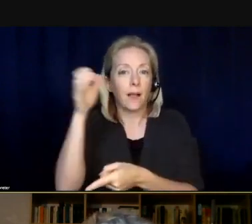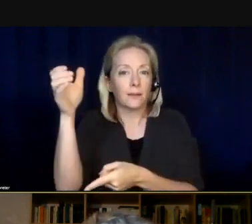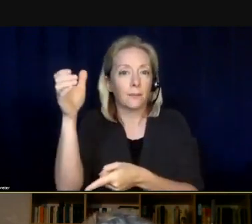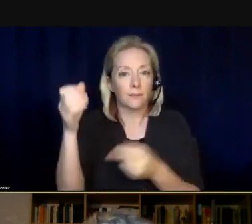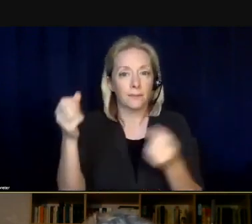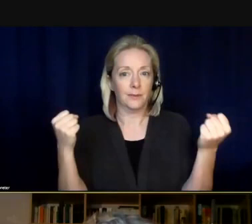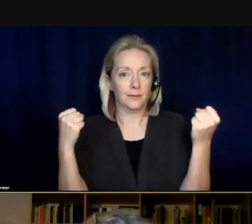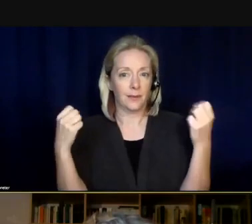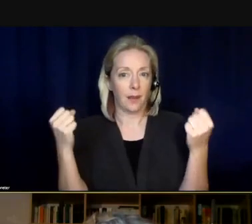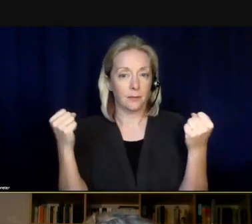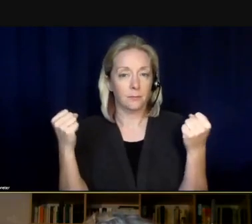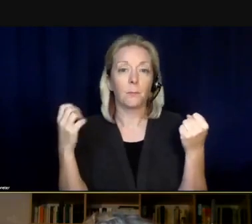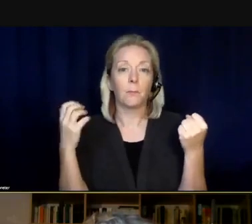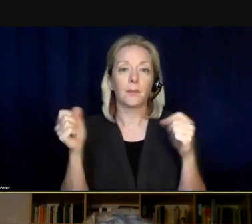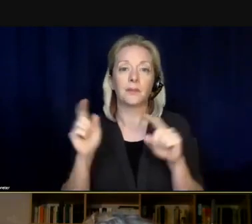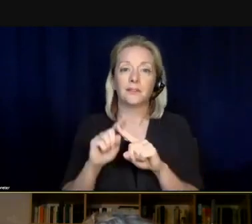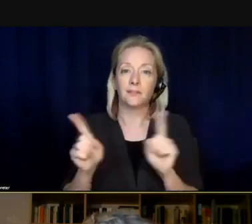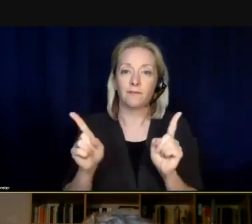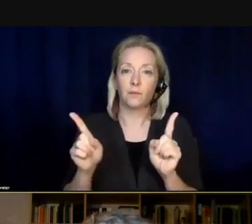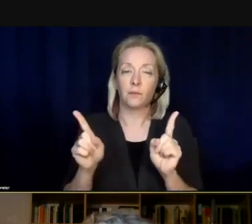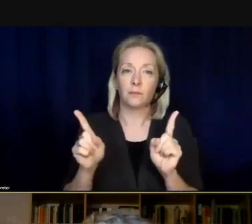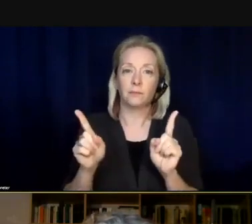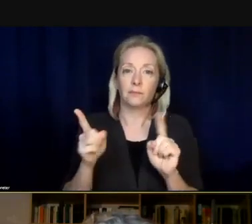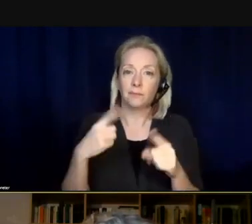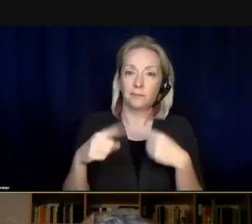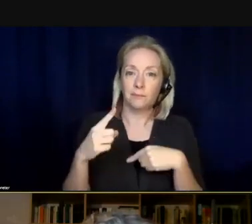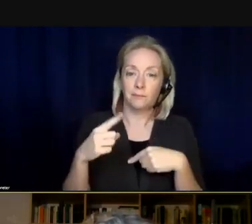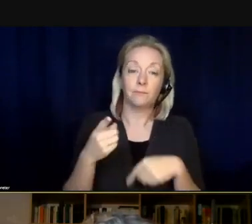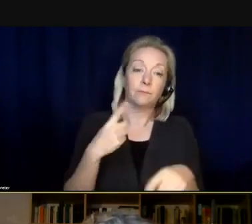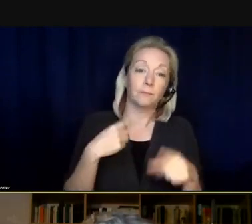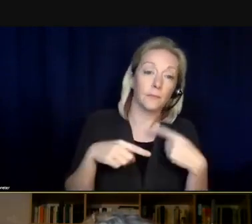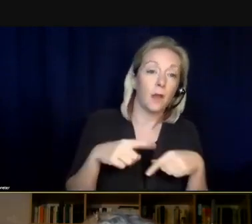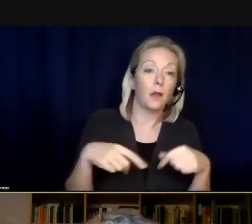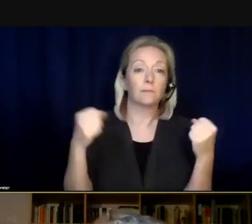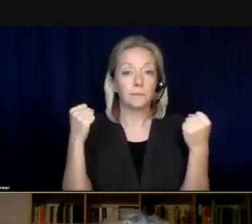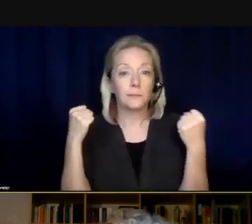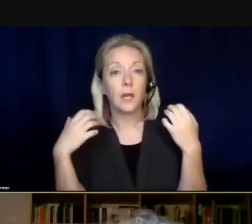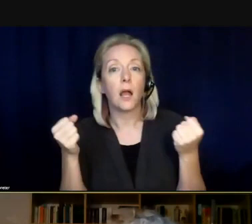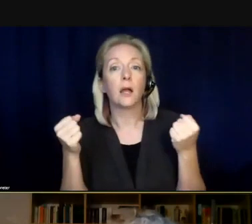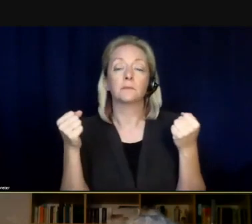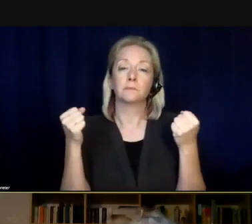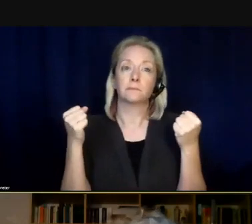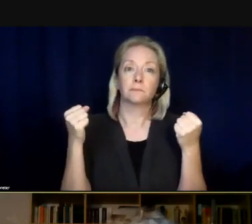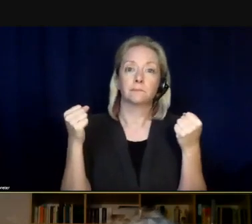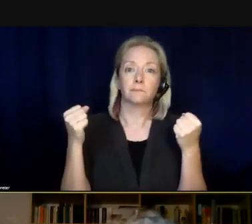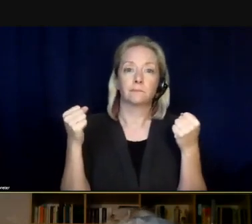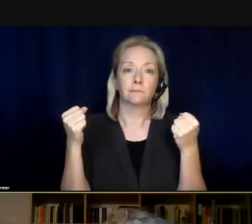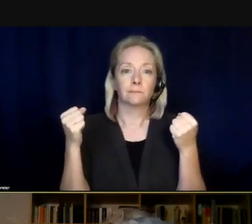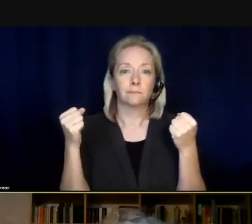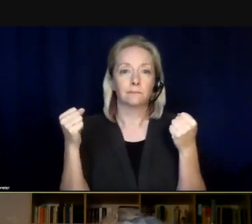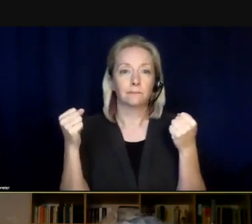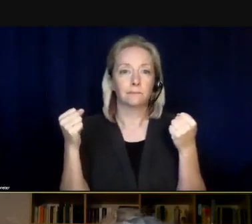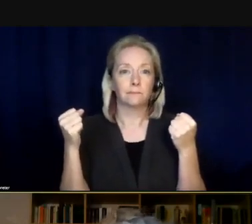for it. Sign 1, sign 2, and sign 3. So if you need further help